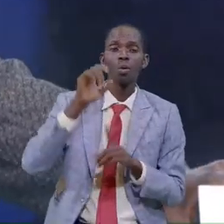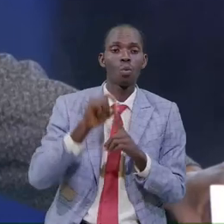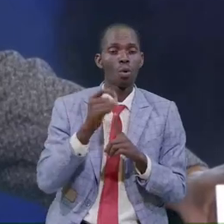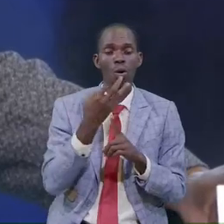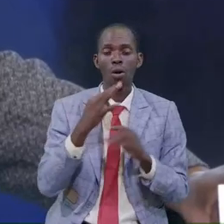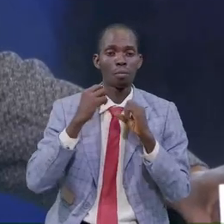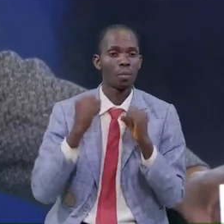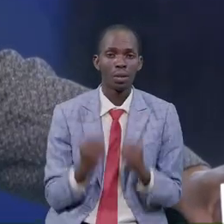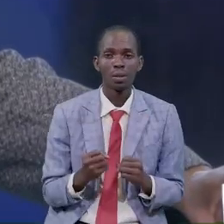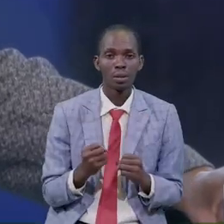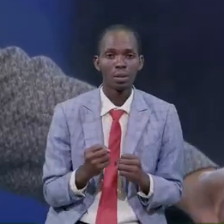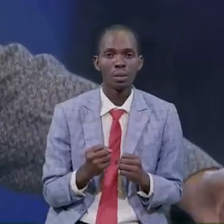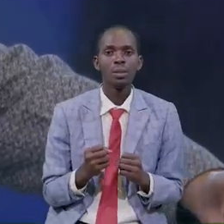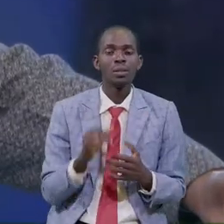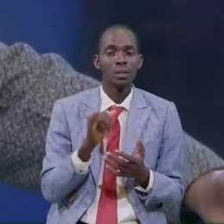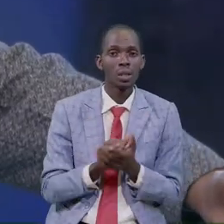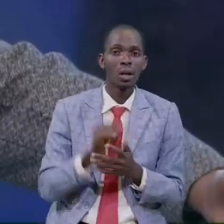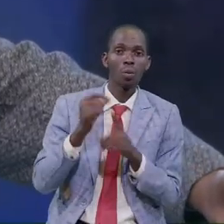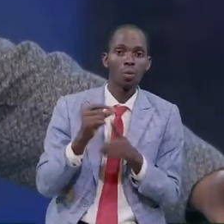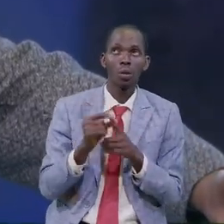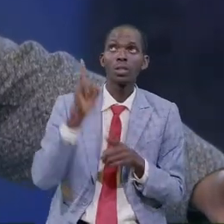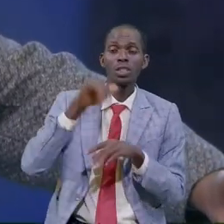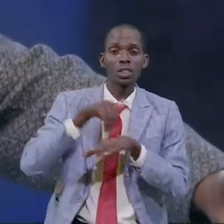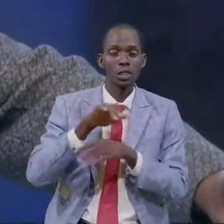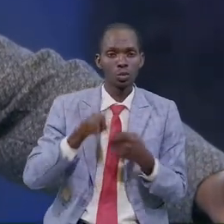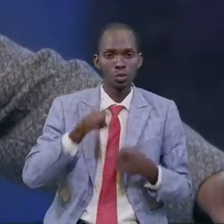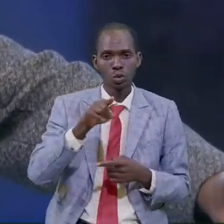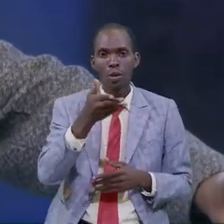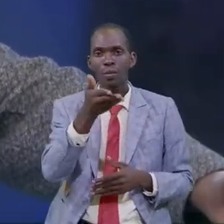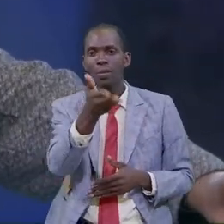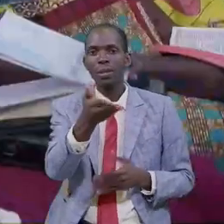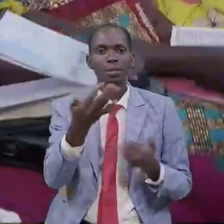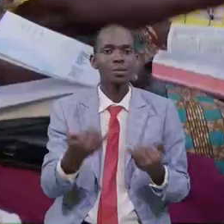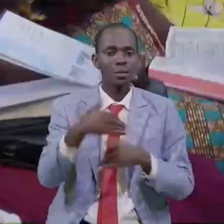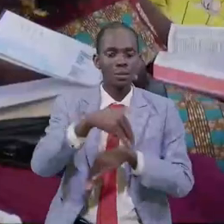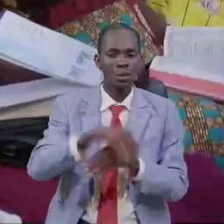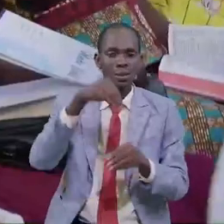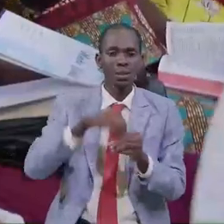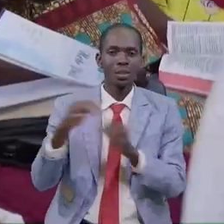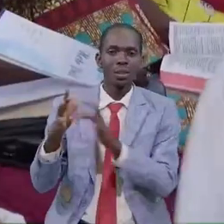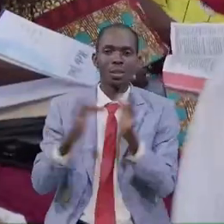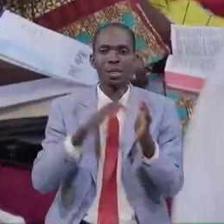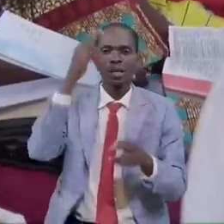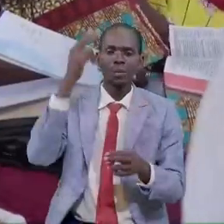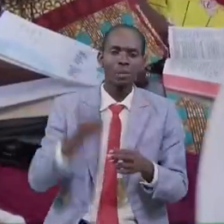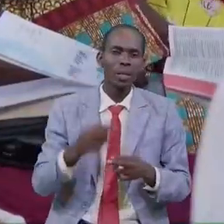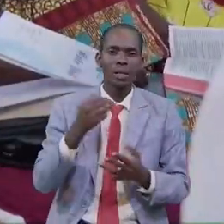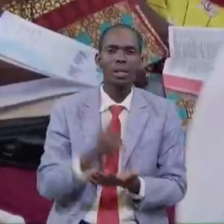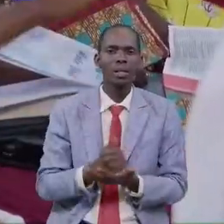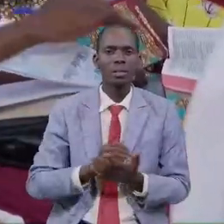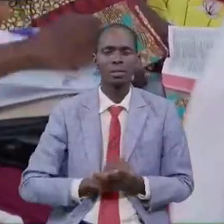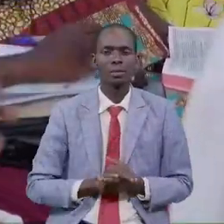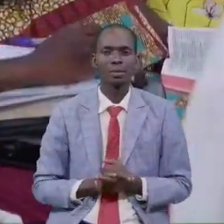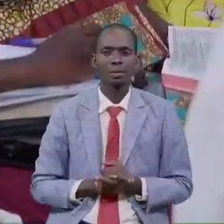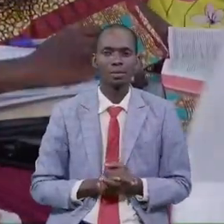puissance. That word is sent to you where you are there tonight in Jesus' name. La parole qui vous envoie là où vous êtes là ce soir au nom